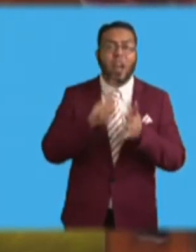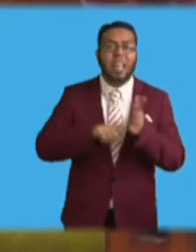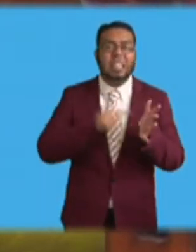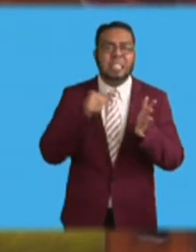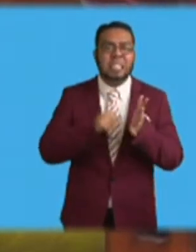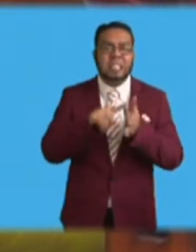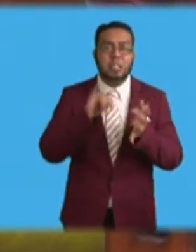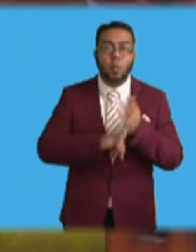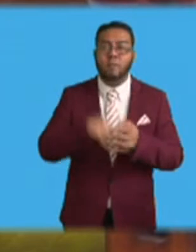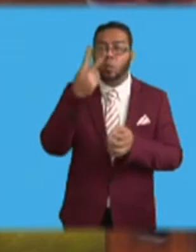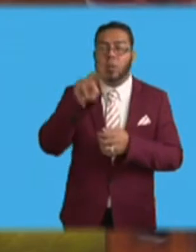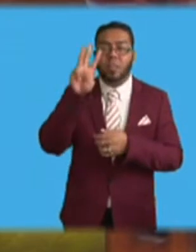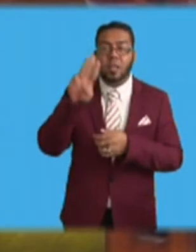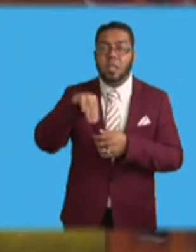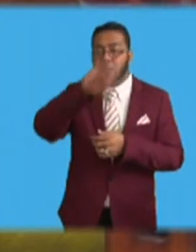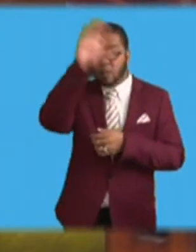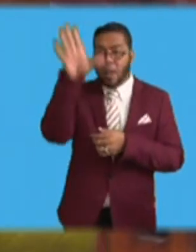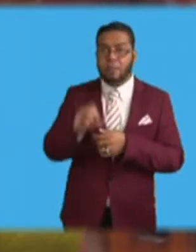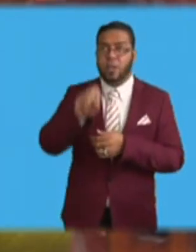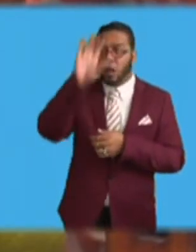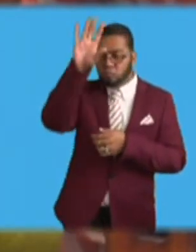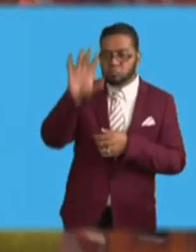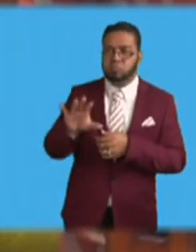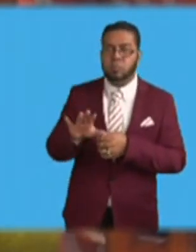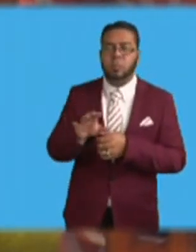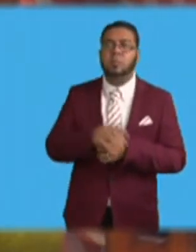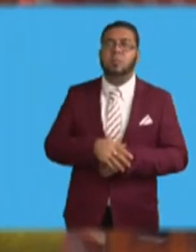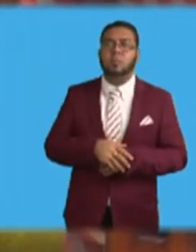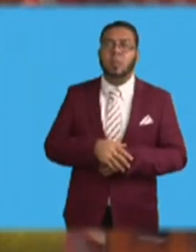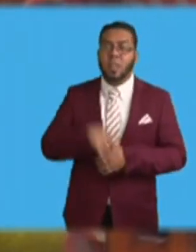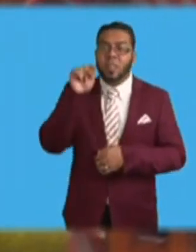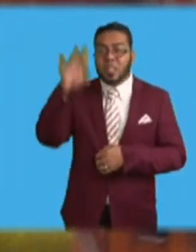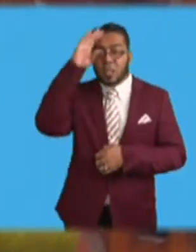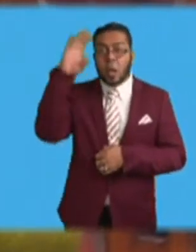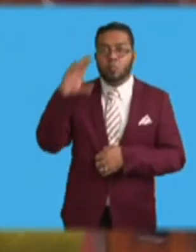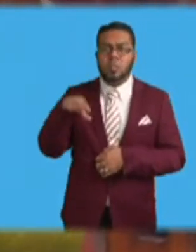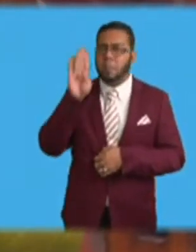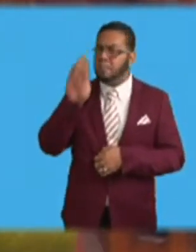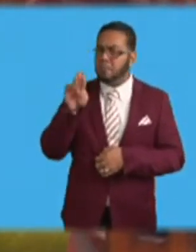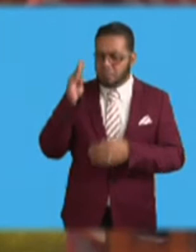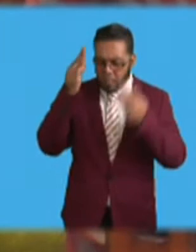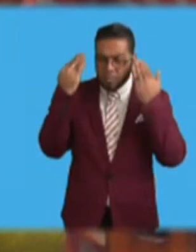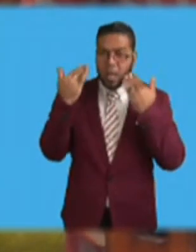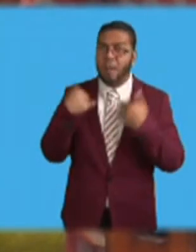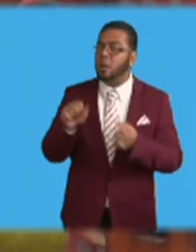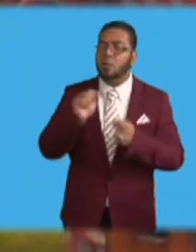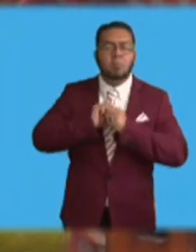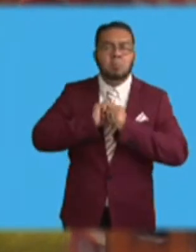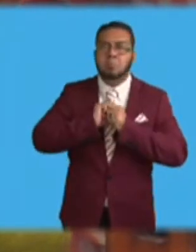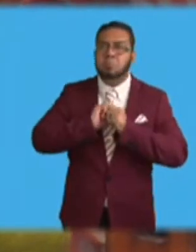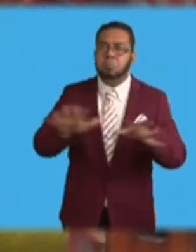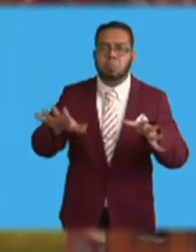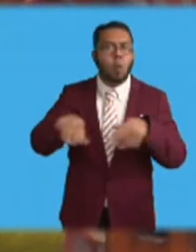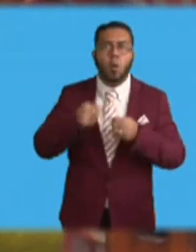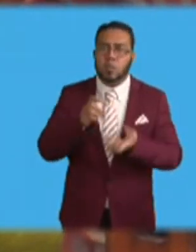countries stretching from Ethiopia in the east to Senegal in the west. These countries, Madam Speaker, have frequent outbreaks in the dry season, mostly December